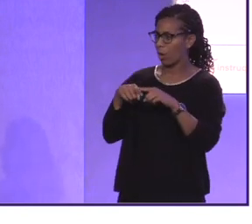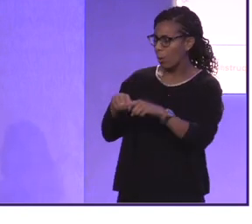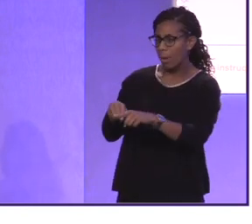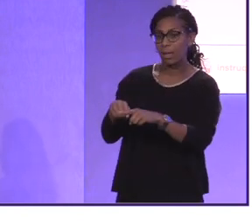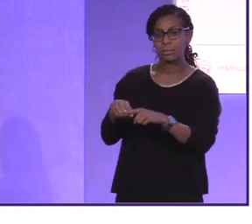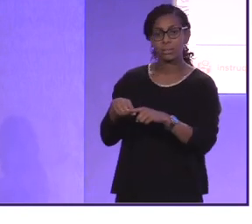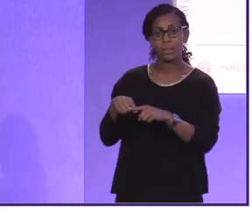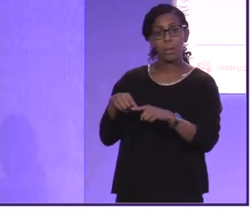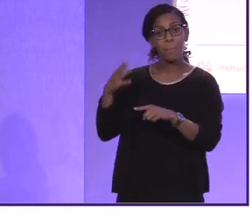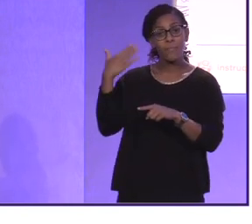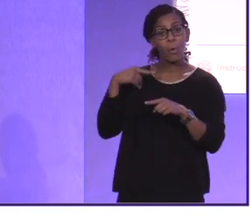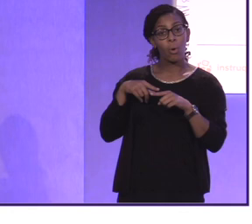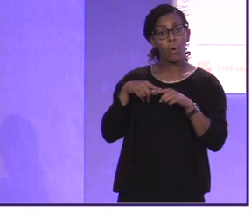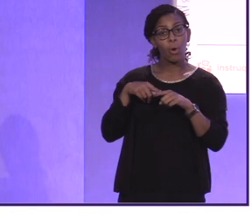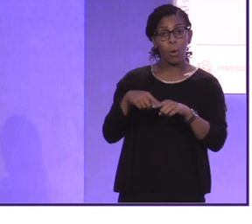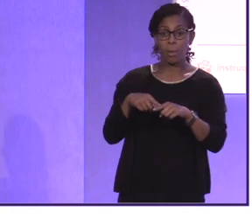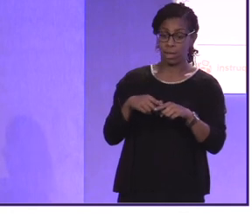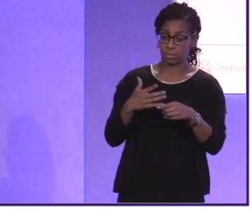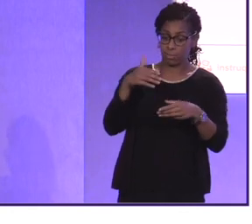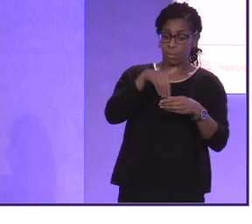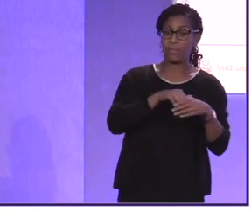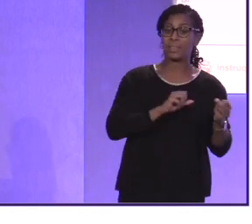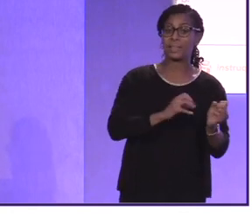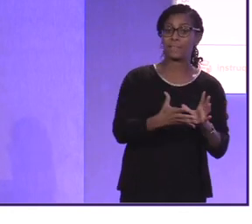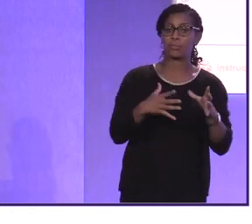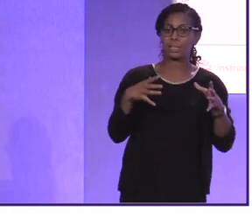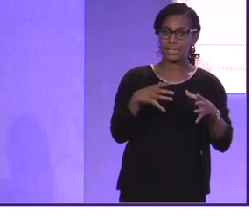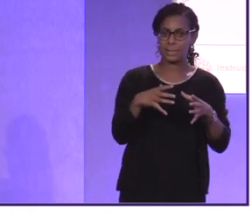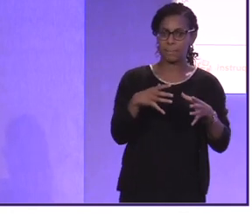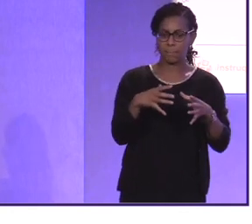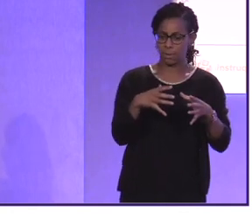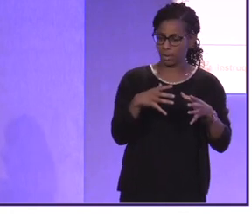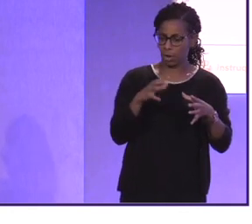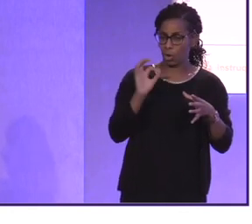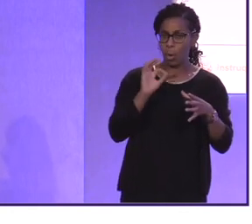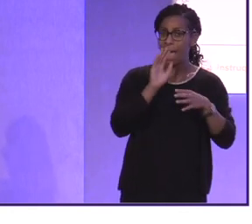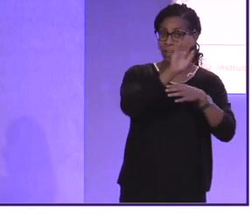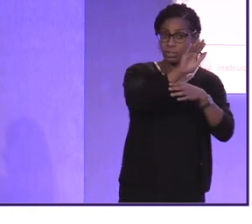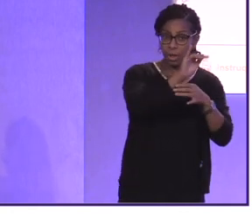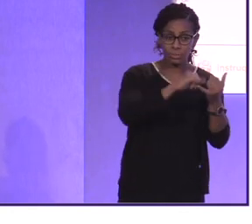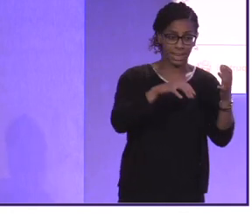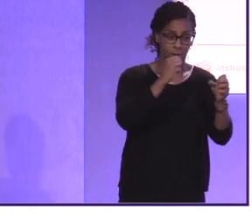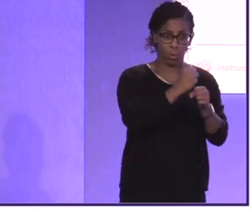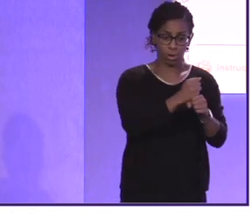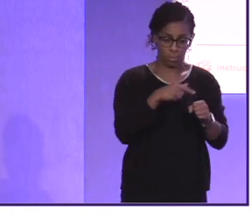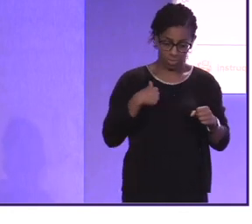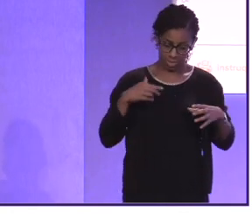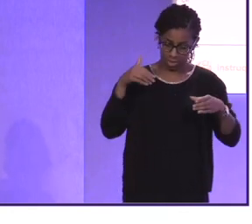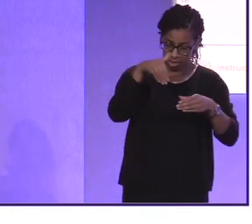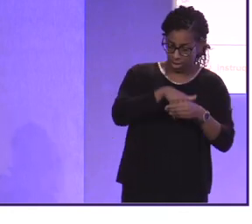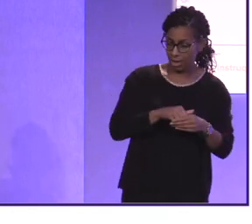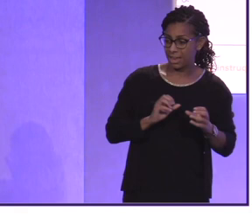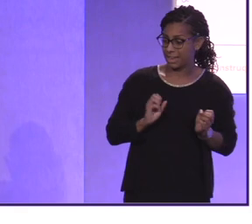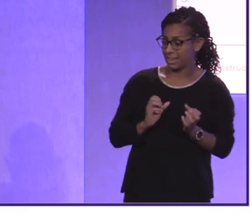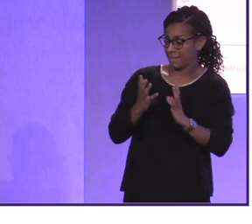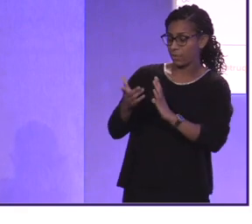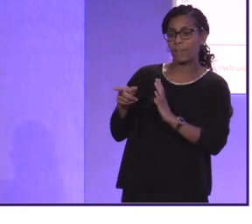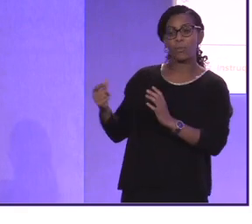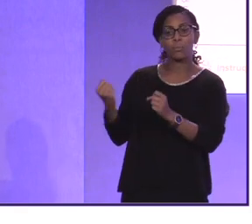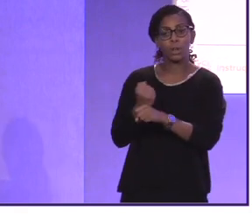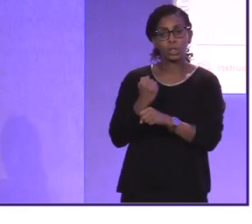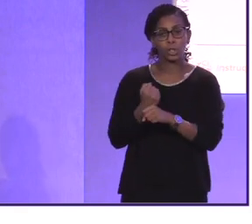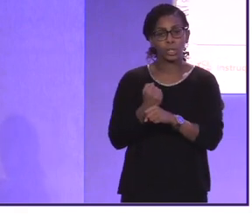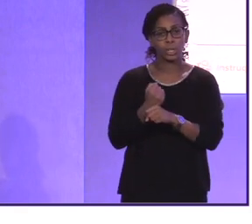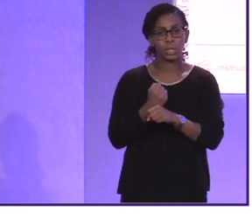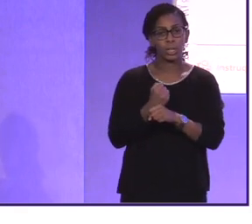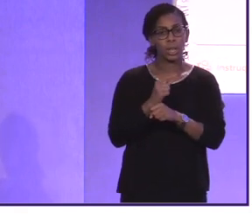part of the delivery team. They wouldn't be an external stakeholder. They are part of delivering those features to production. And if we put compliance in